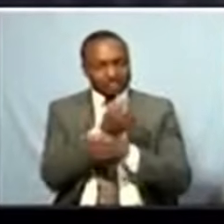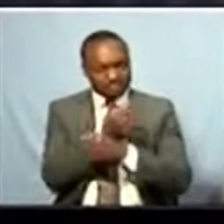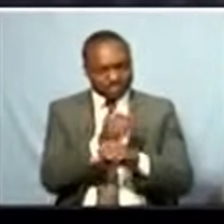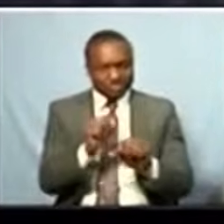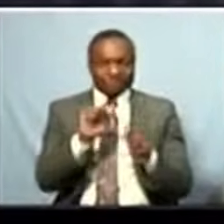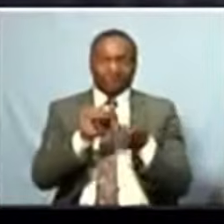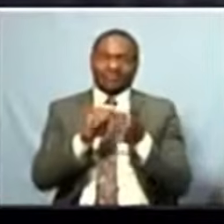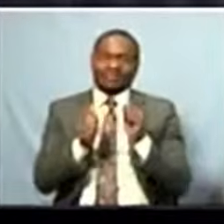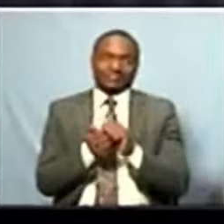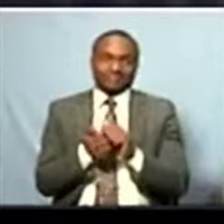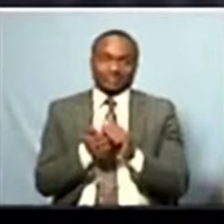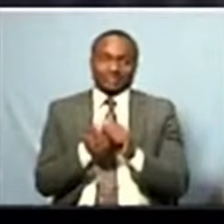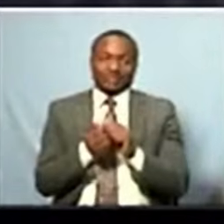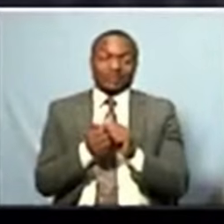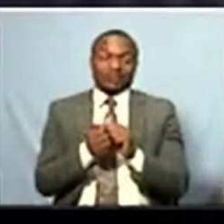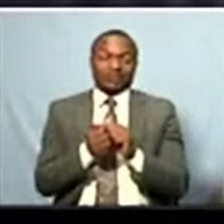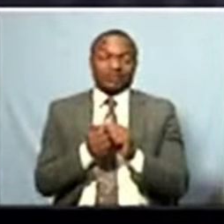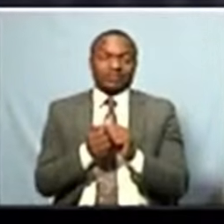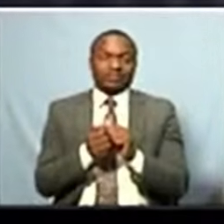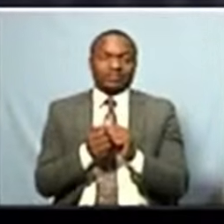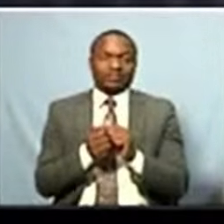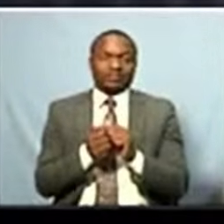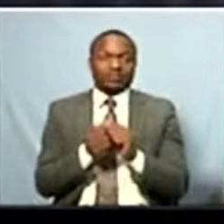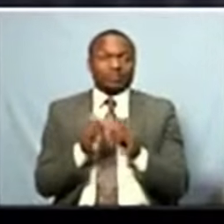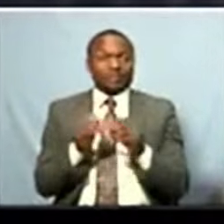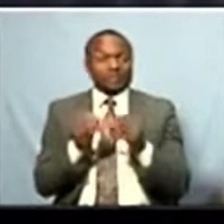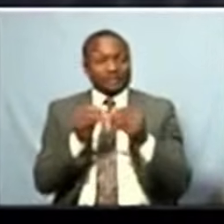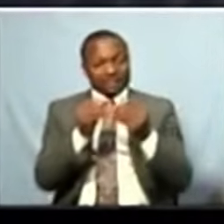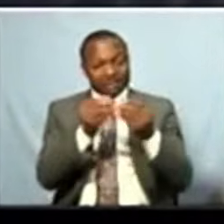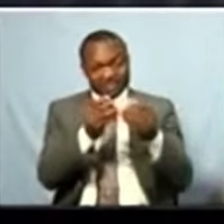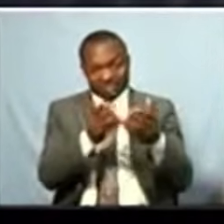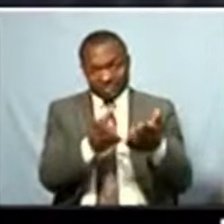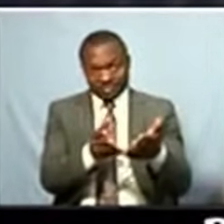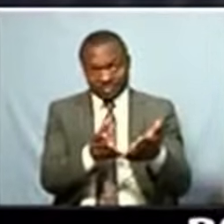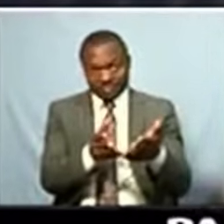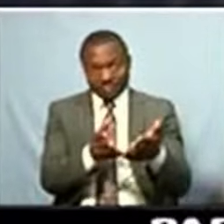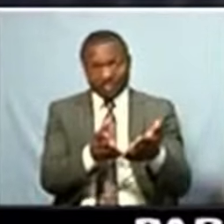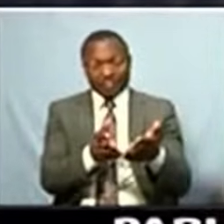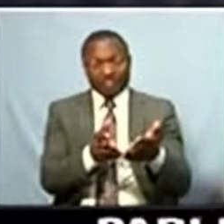problem by actually providing that